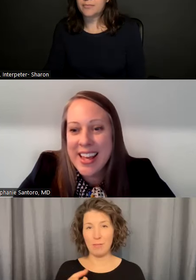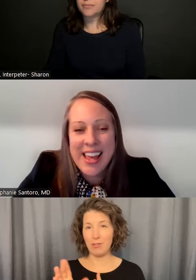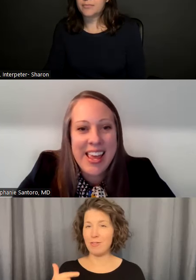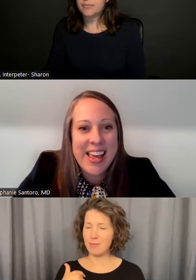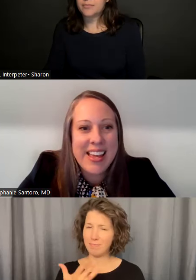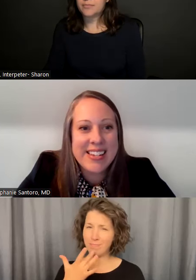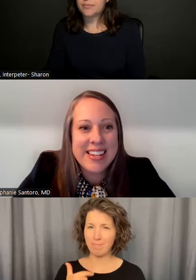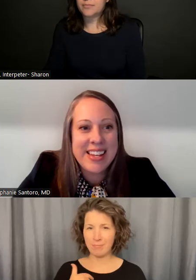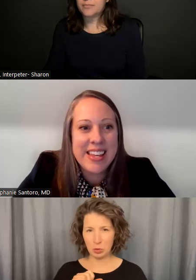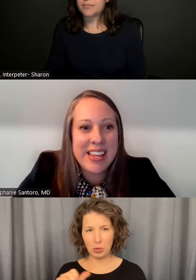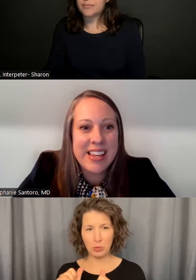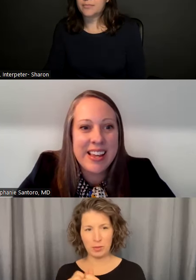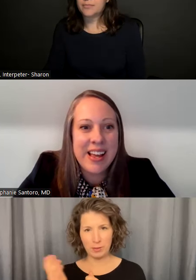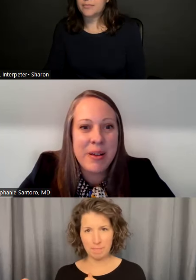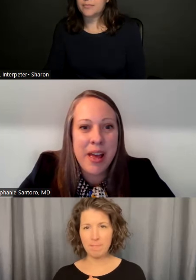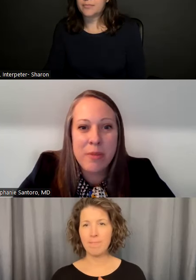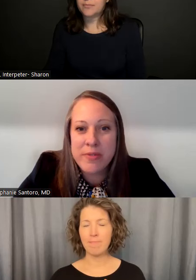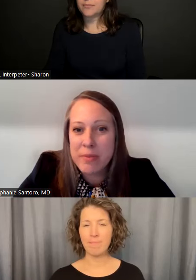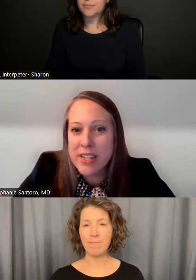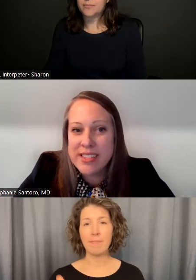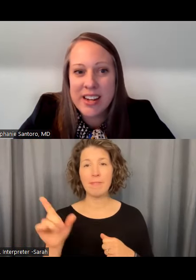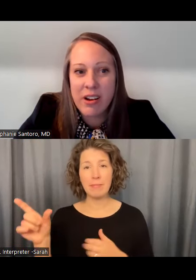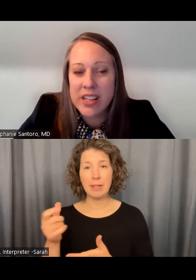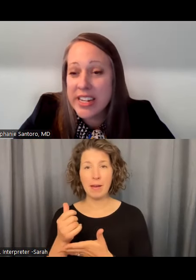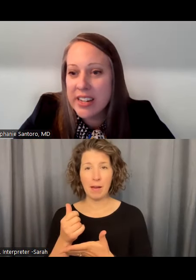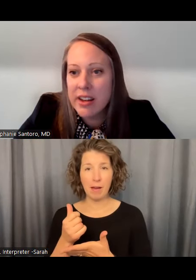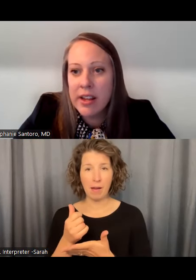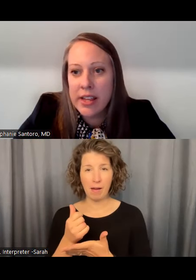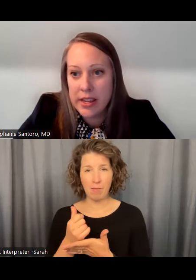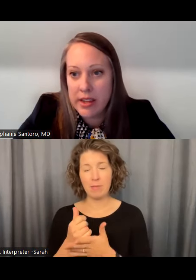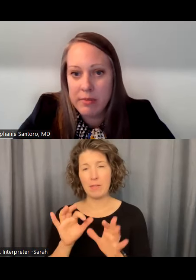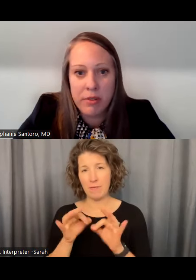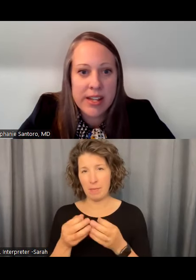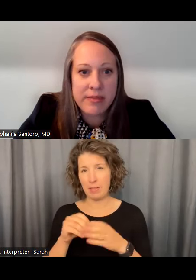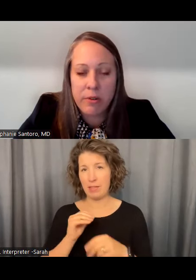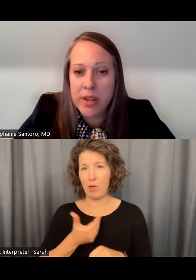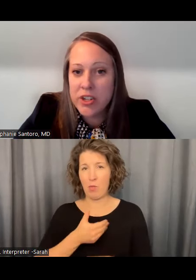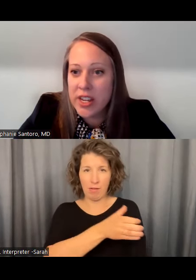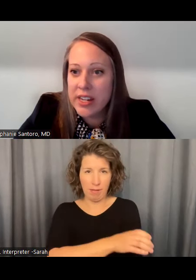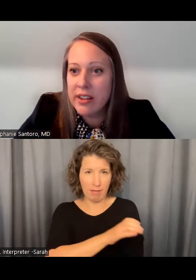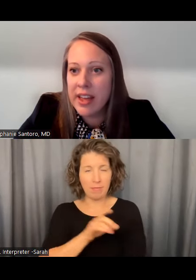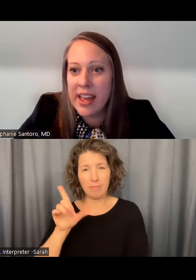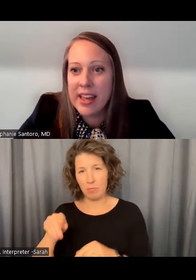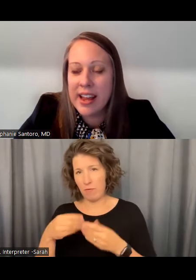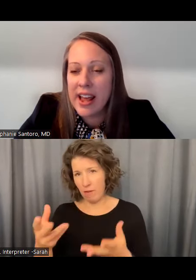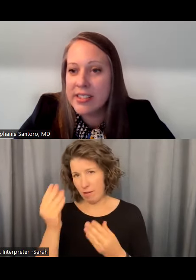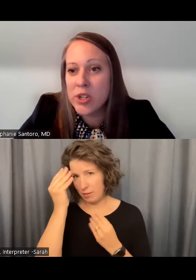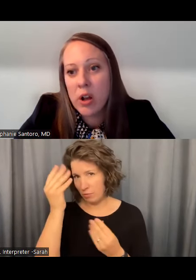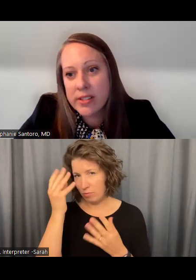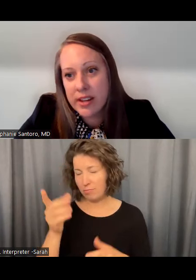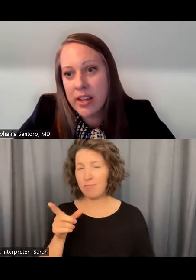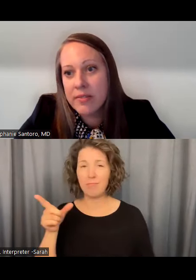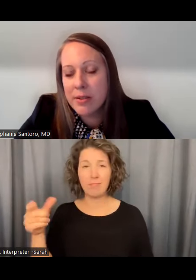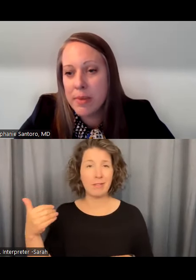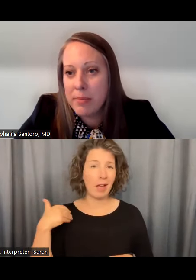with, and he helps families in our clinic. He provides information and he has